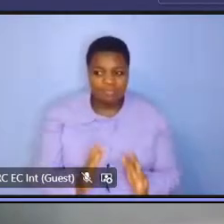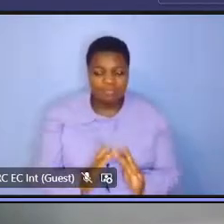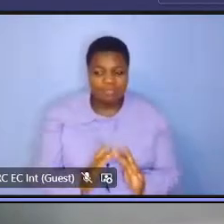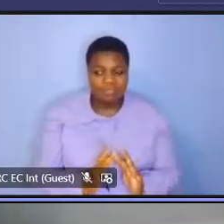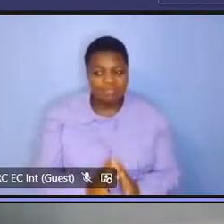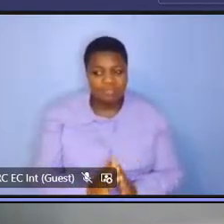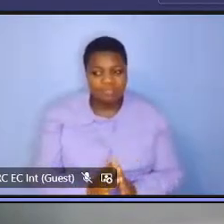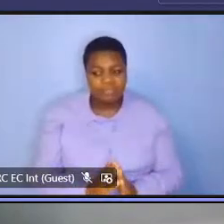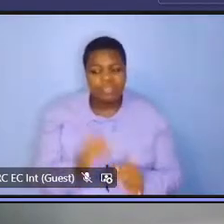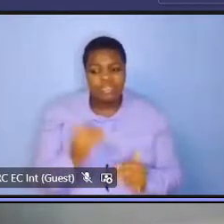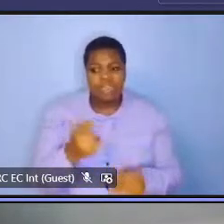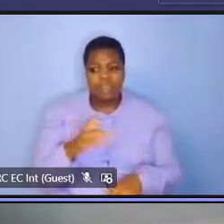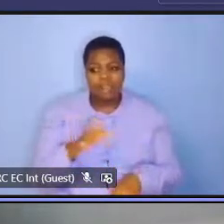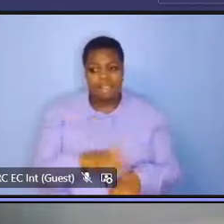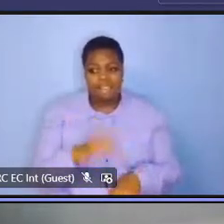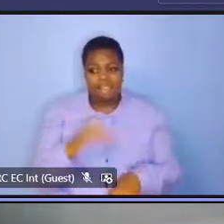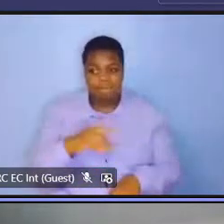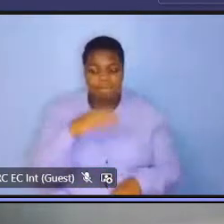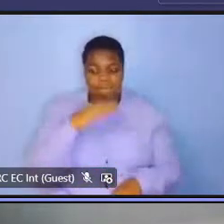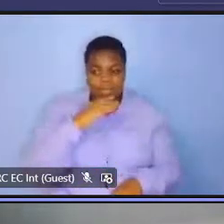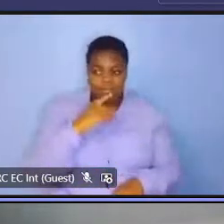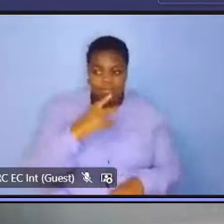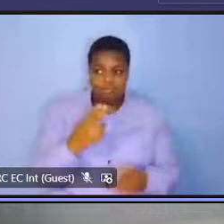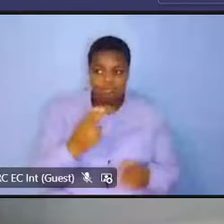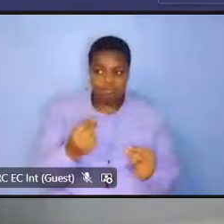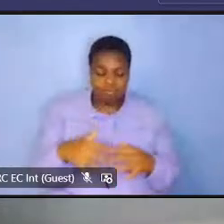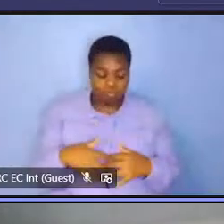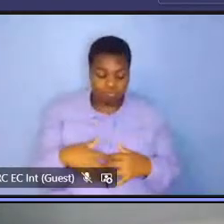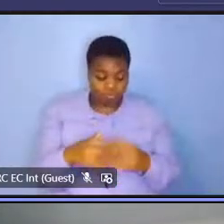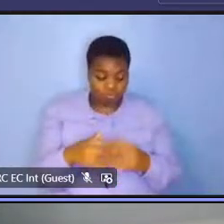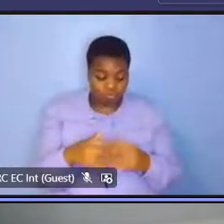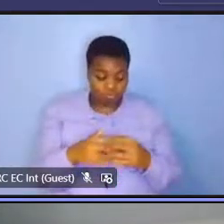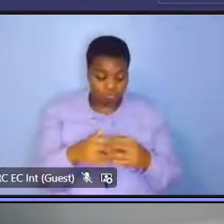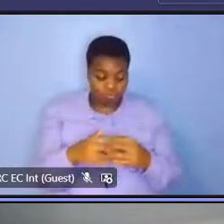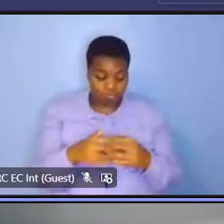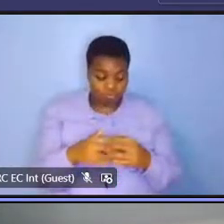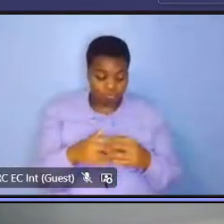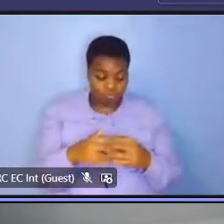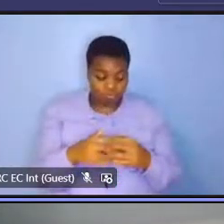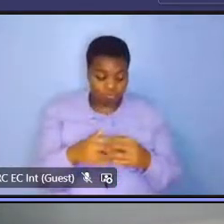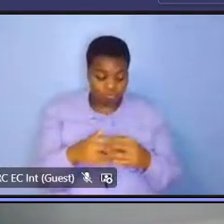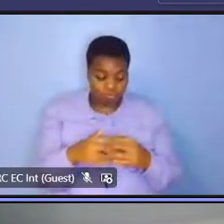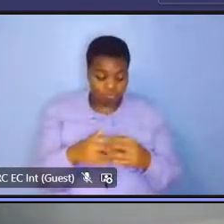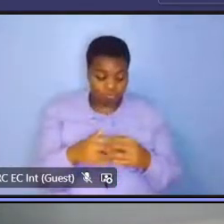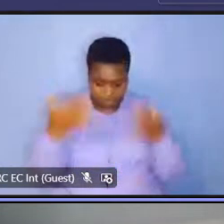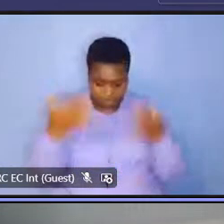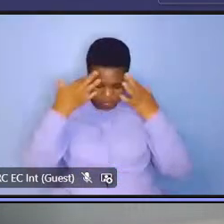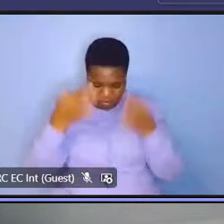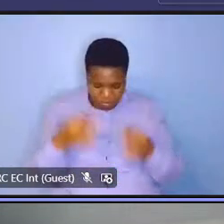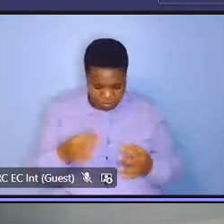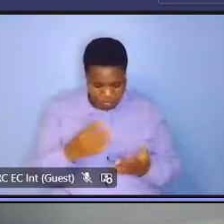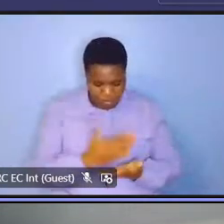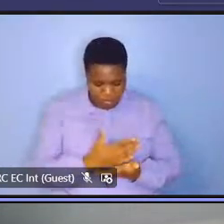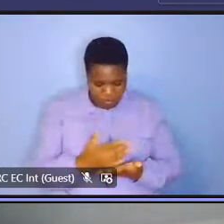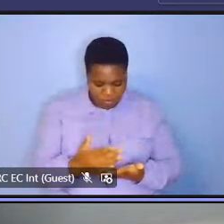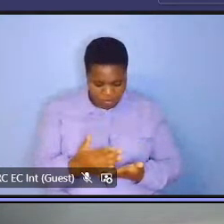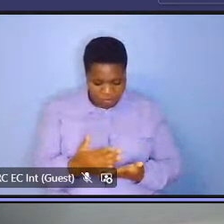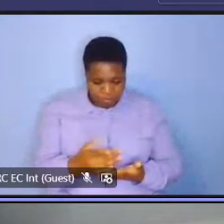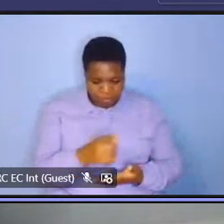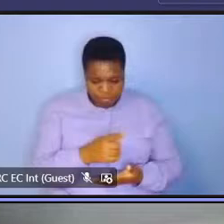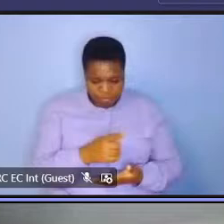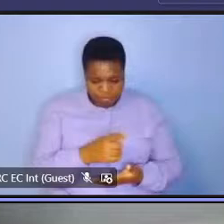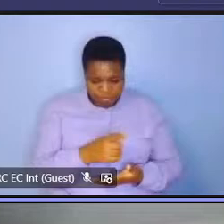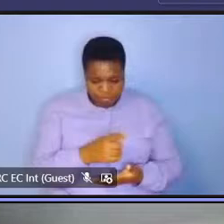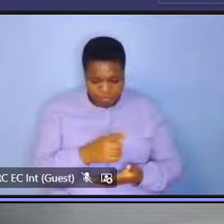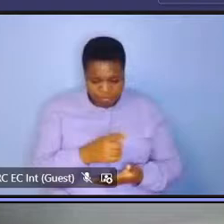be sensitive to them when designing a new school uniform. And of course, they should show sensitivity, to age,